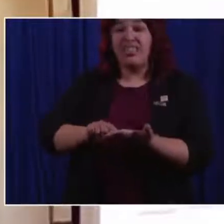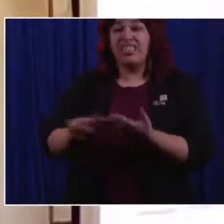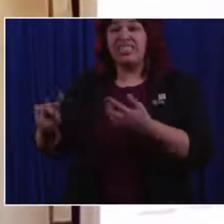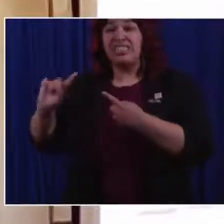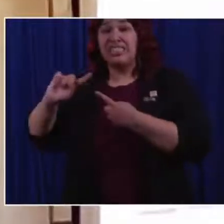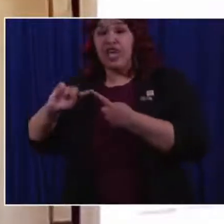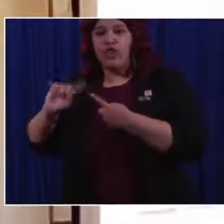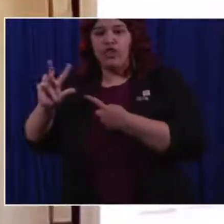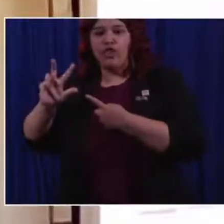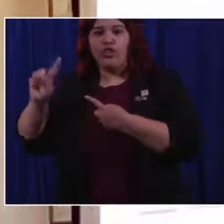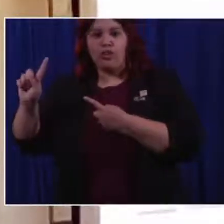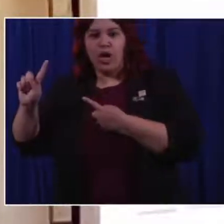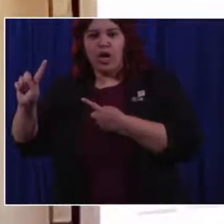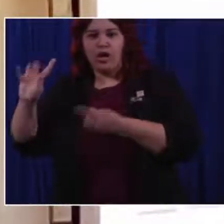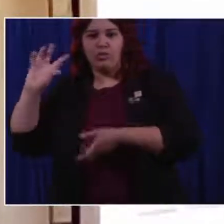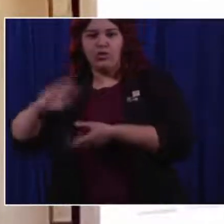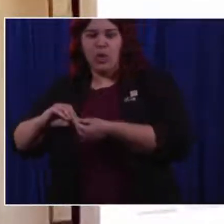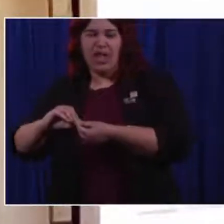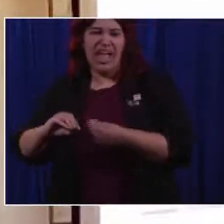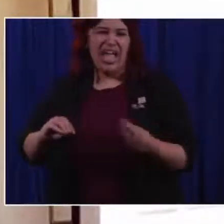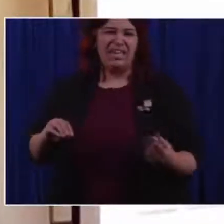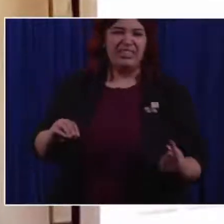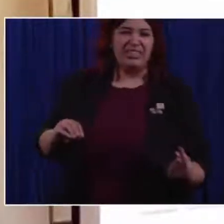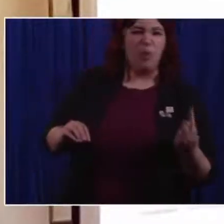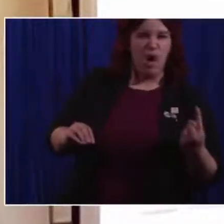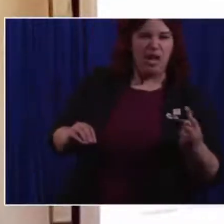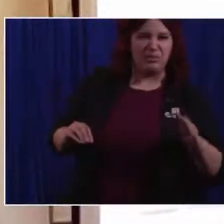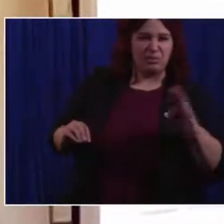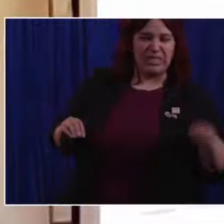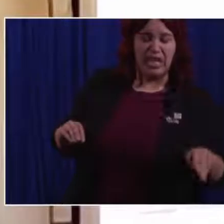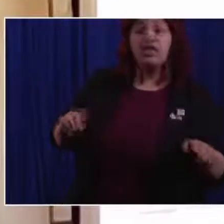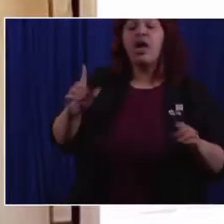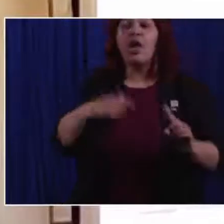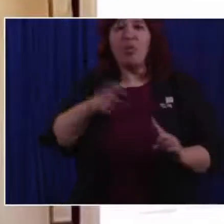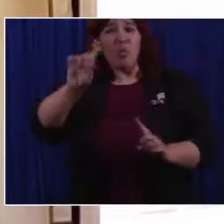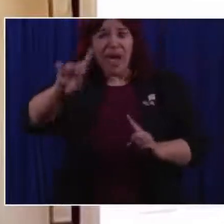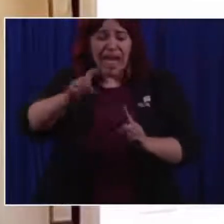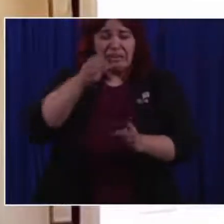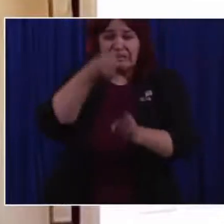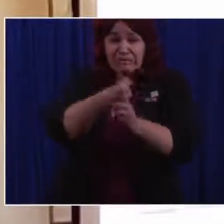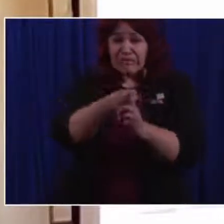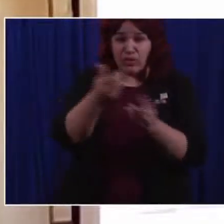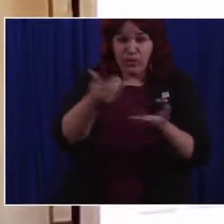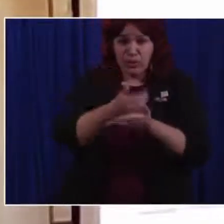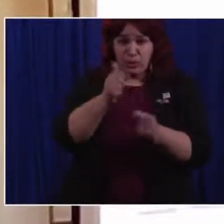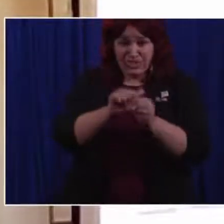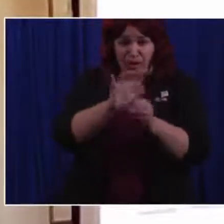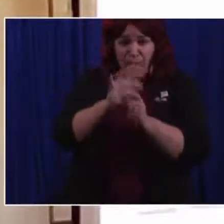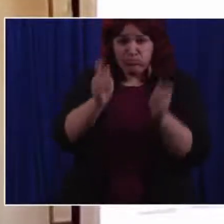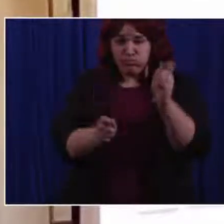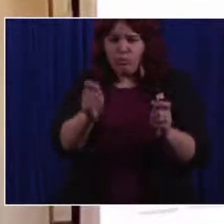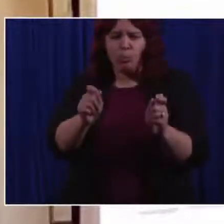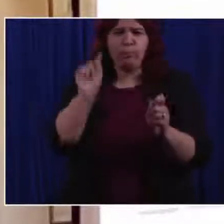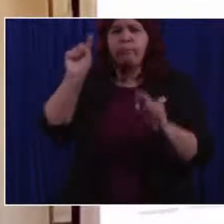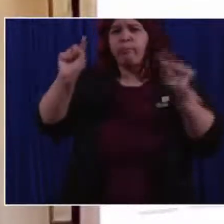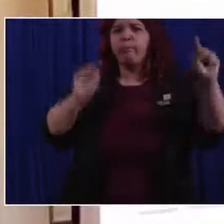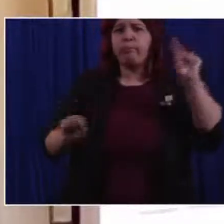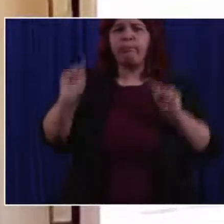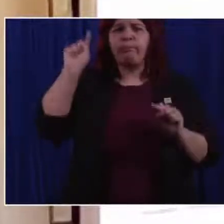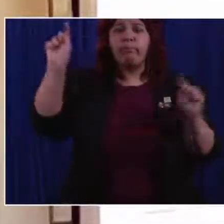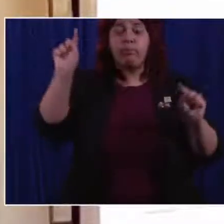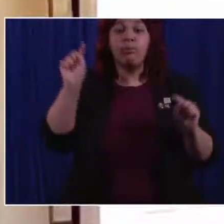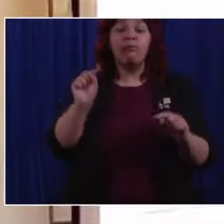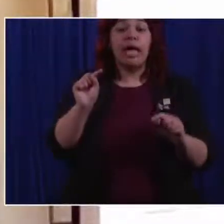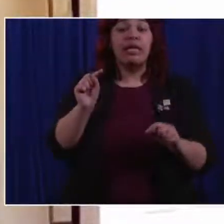distribution of these variants is dispersed. It's north and south, it's urban and rural. Nationwide,